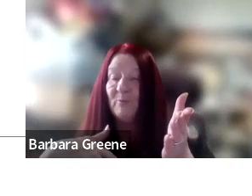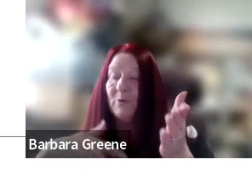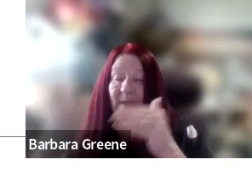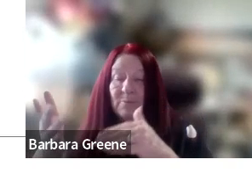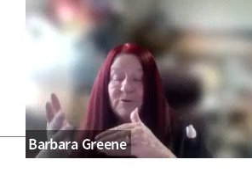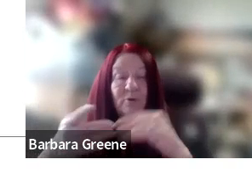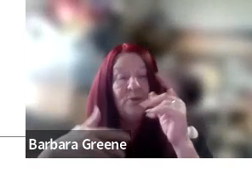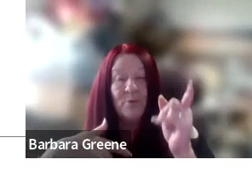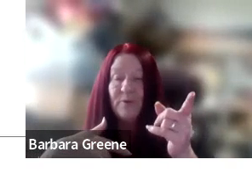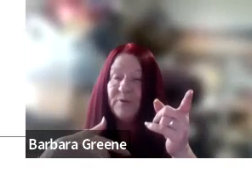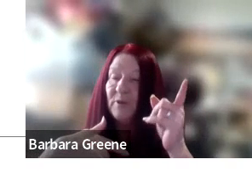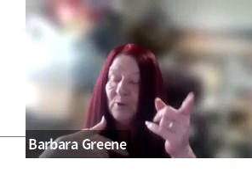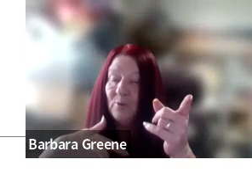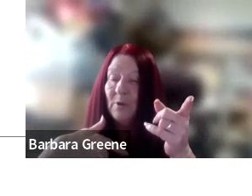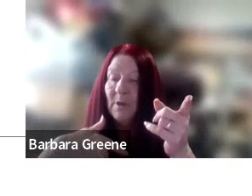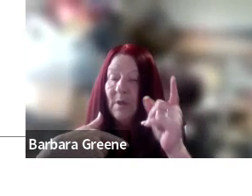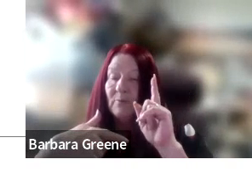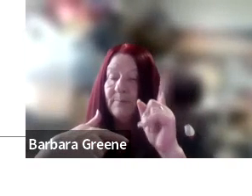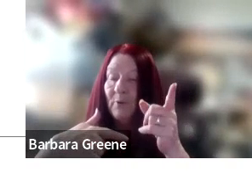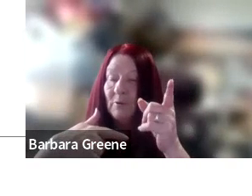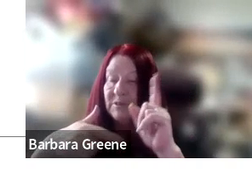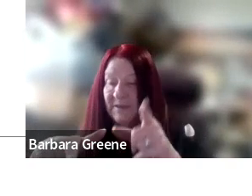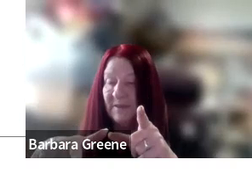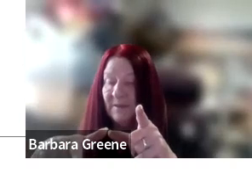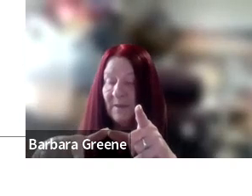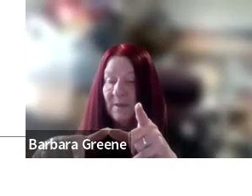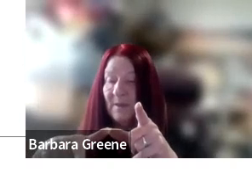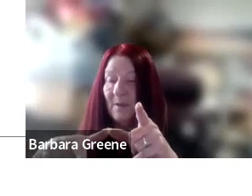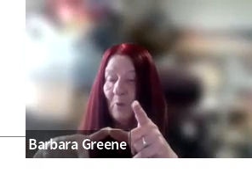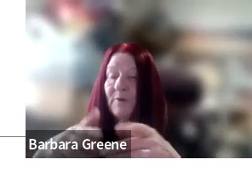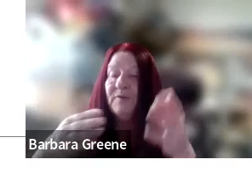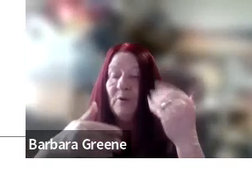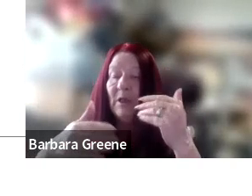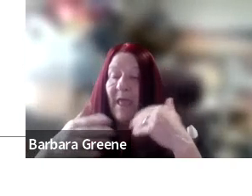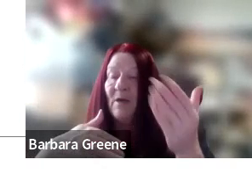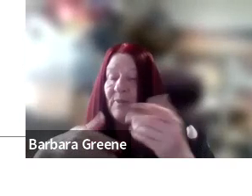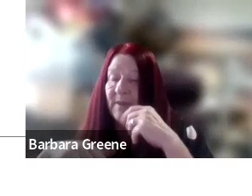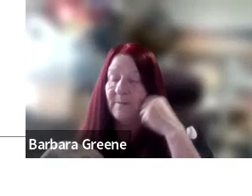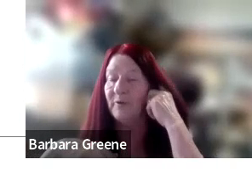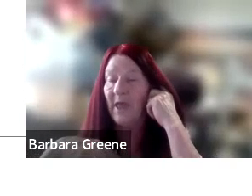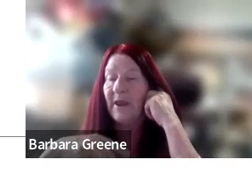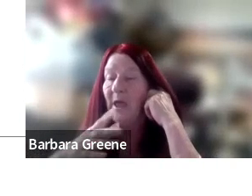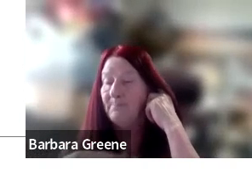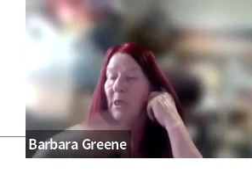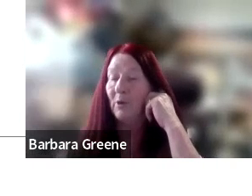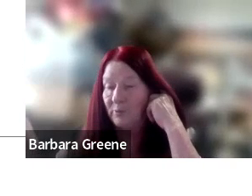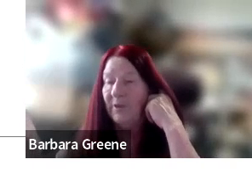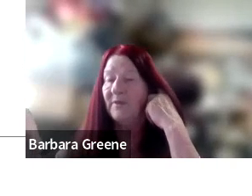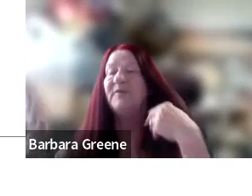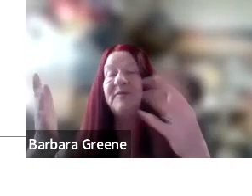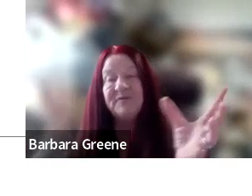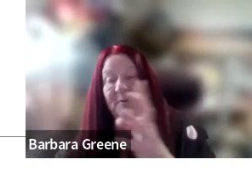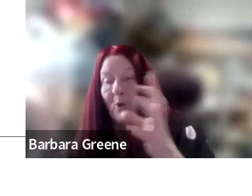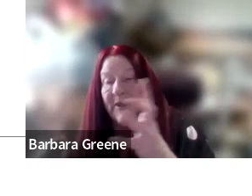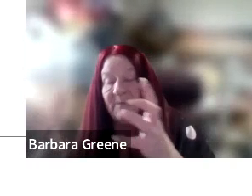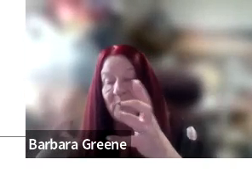things that we were able to do through this new referral link was to allow them to kind of upload